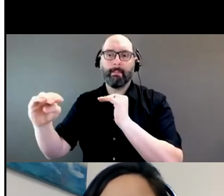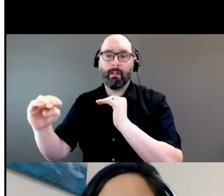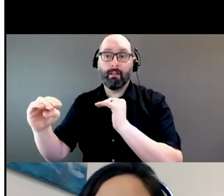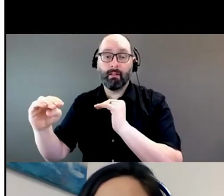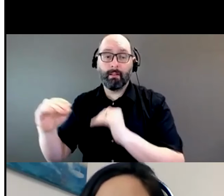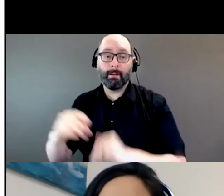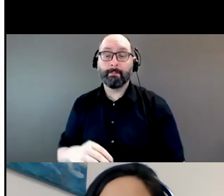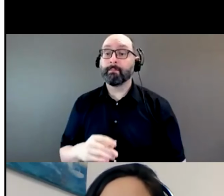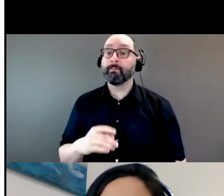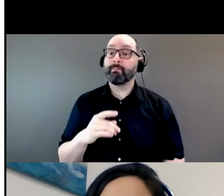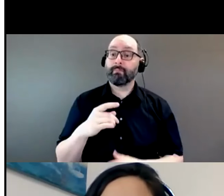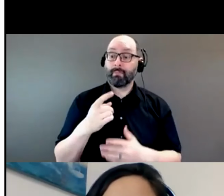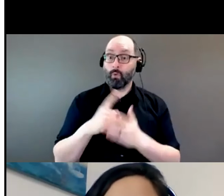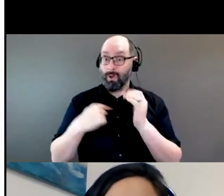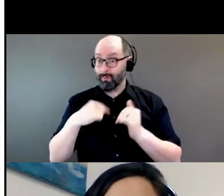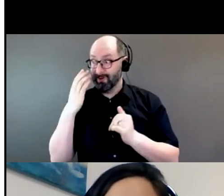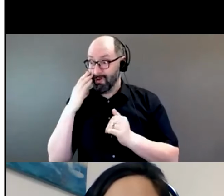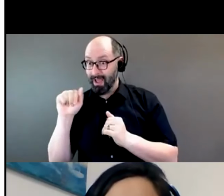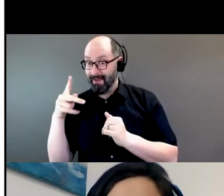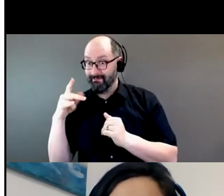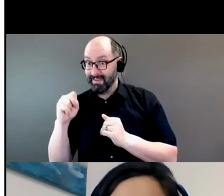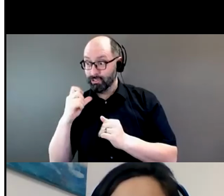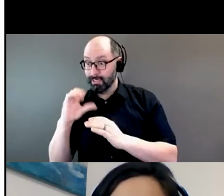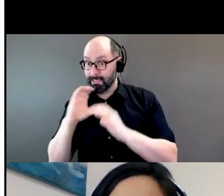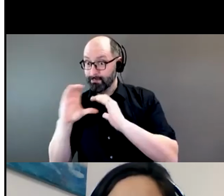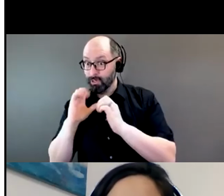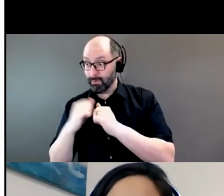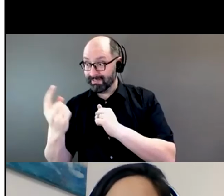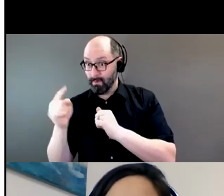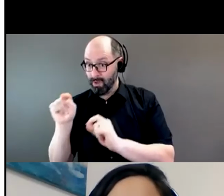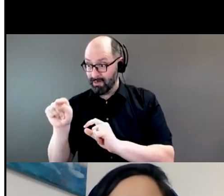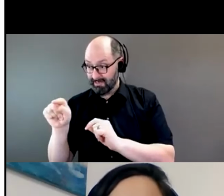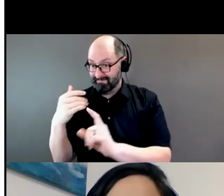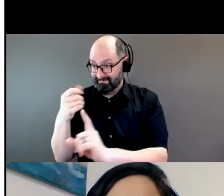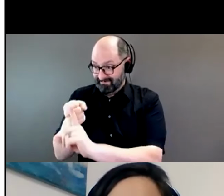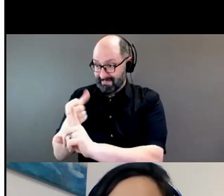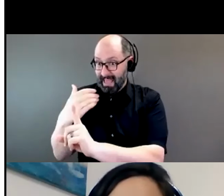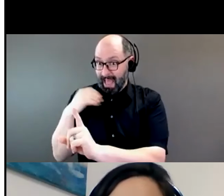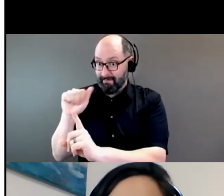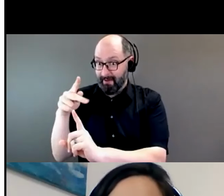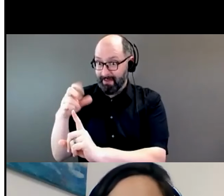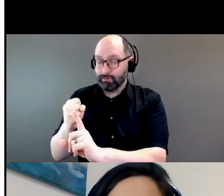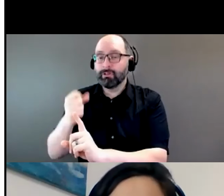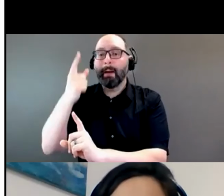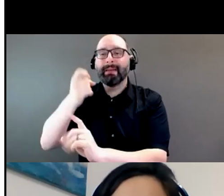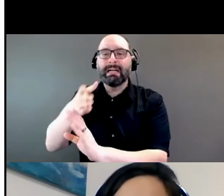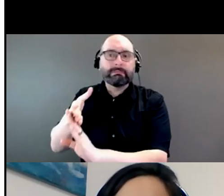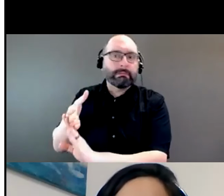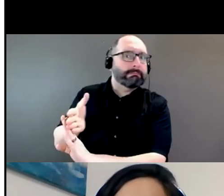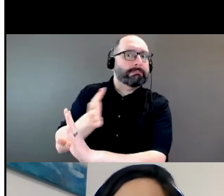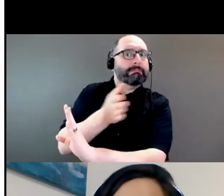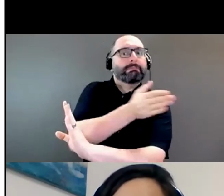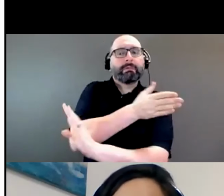Much of what we know about aphasia and communicating with a person with aphasia is from a long-standing history of stroke-induced